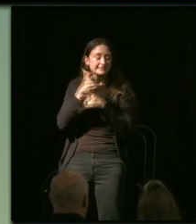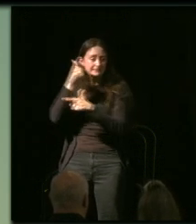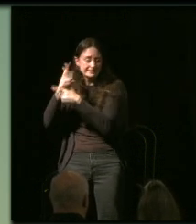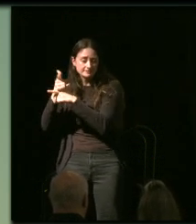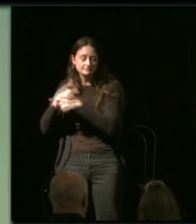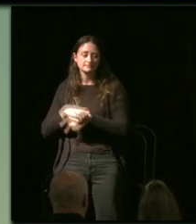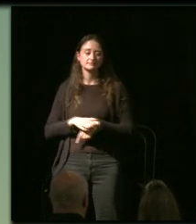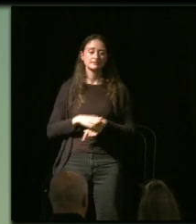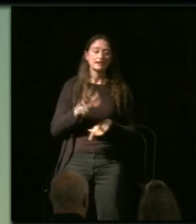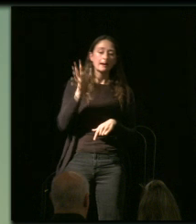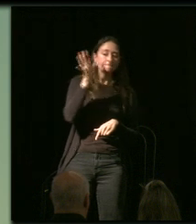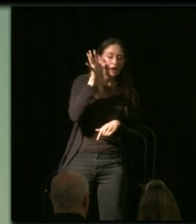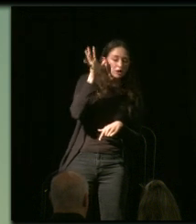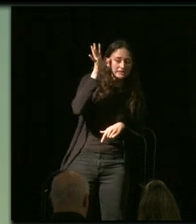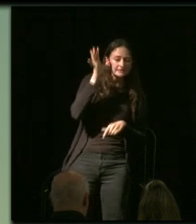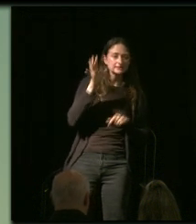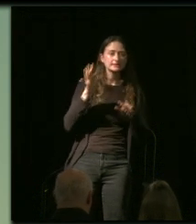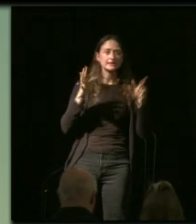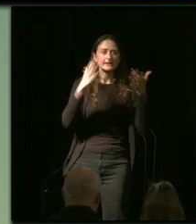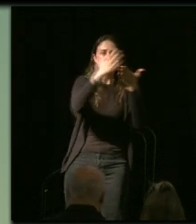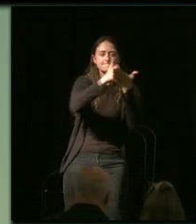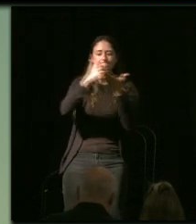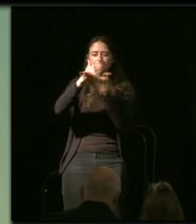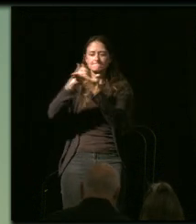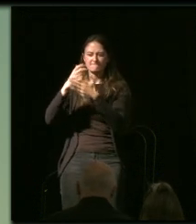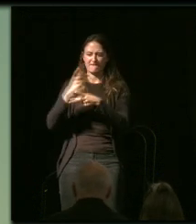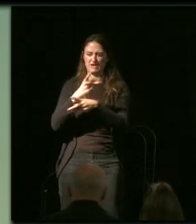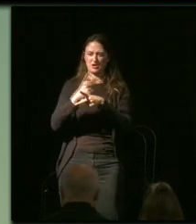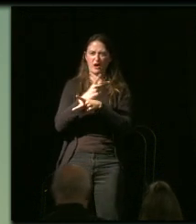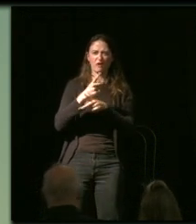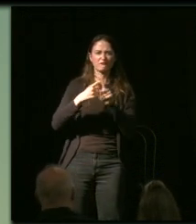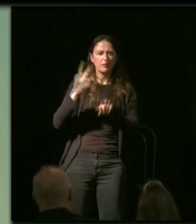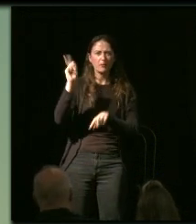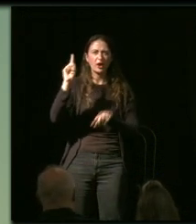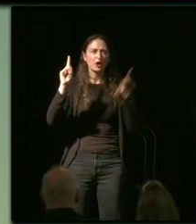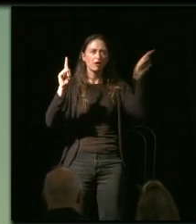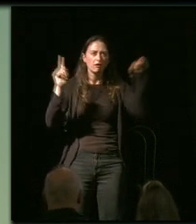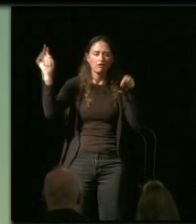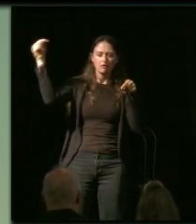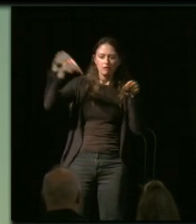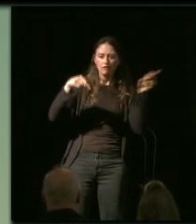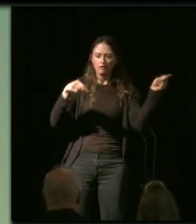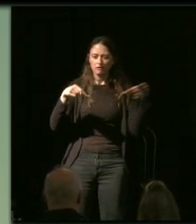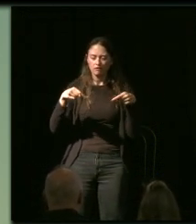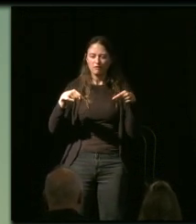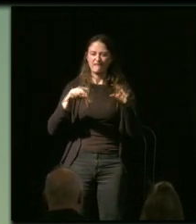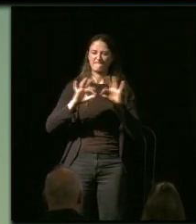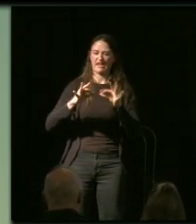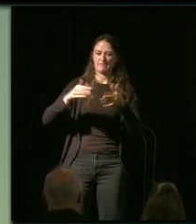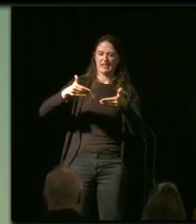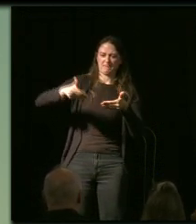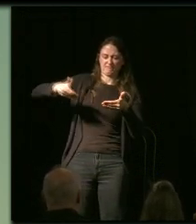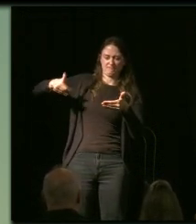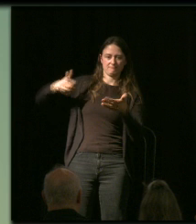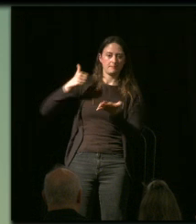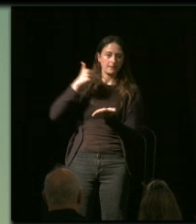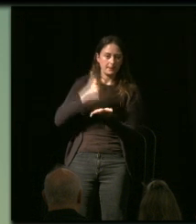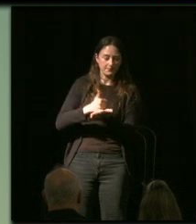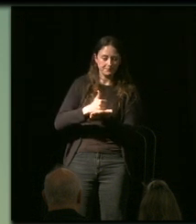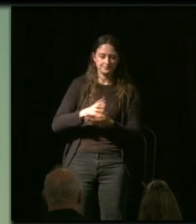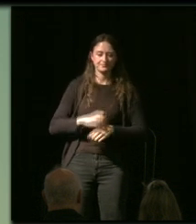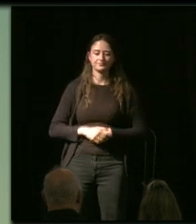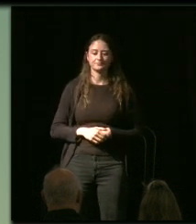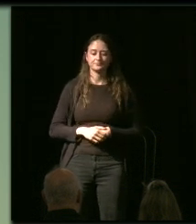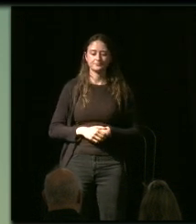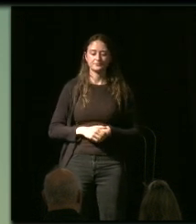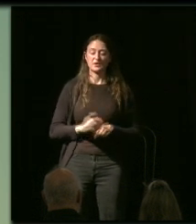how the variants are distributed. You can also look back at the testing done. Were any genes associated with Usher syndrome missed? Did the